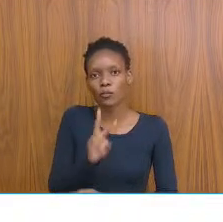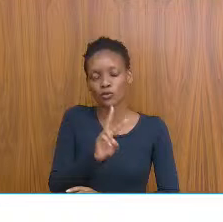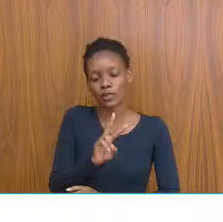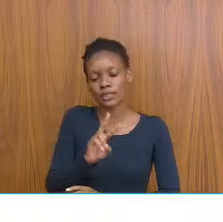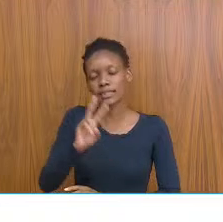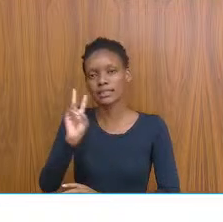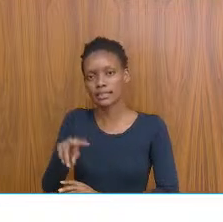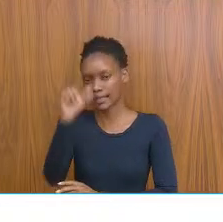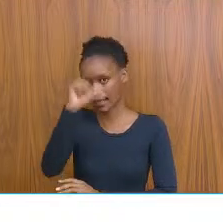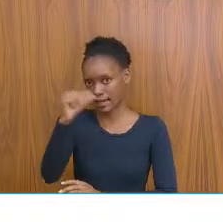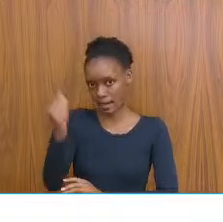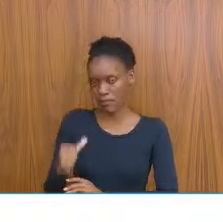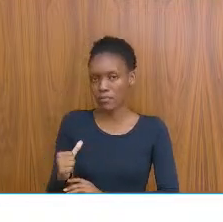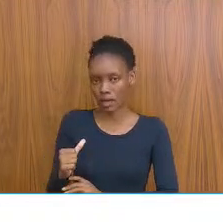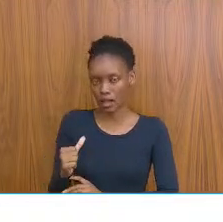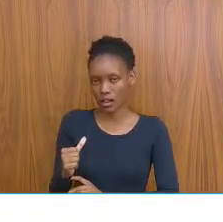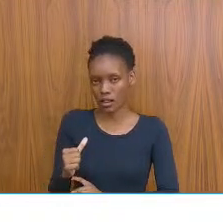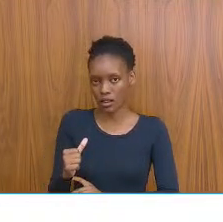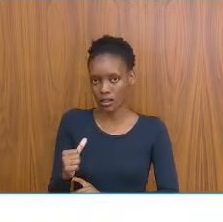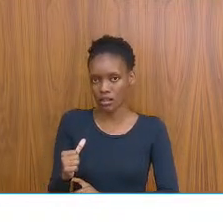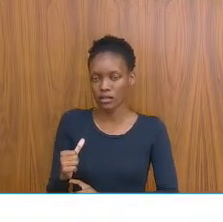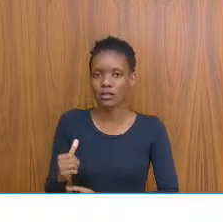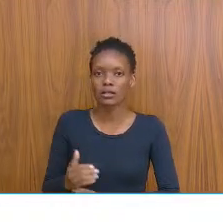April. As at today,